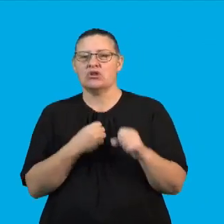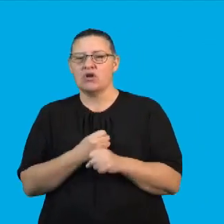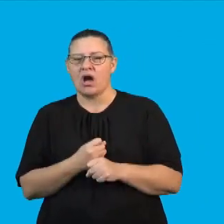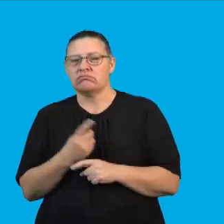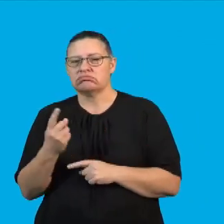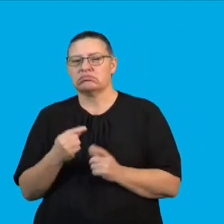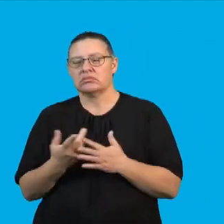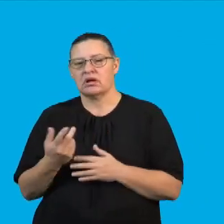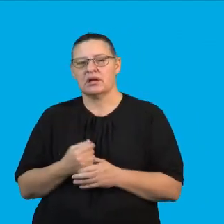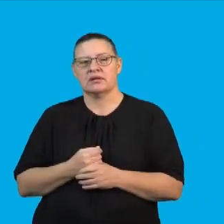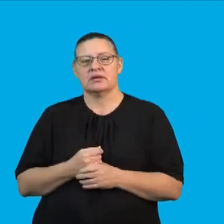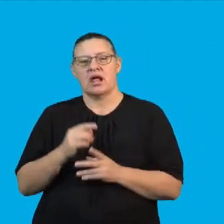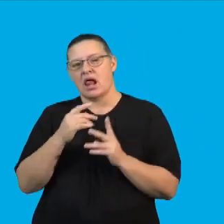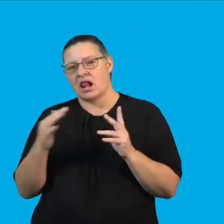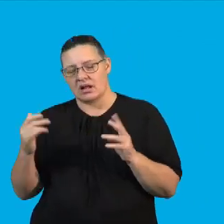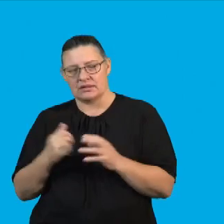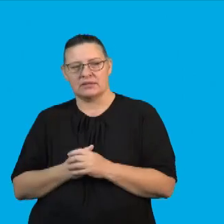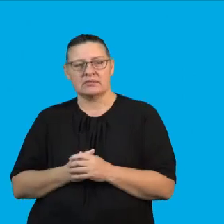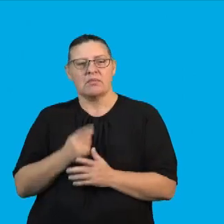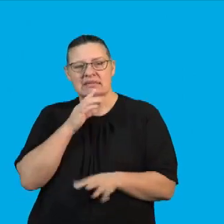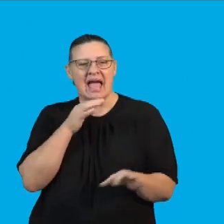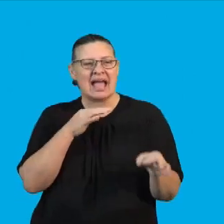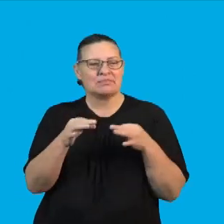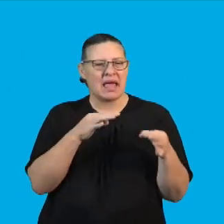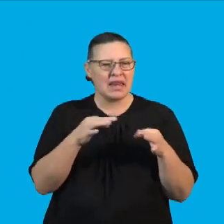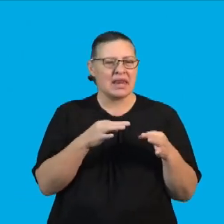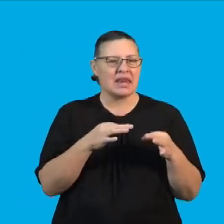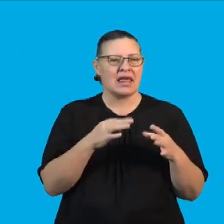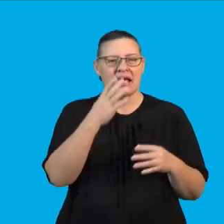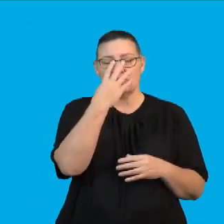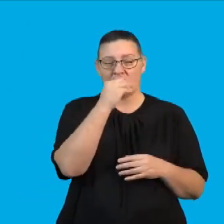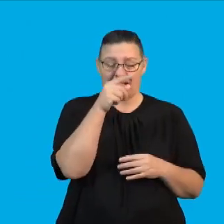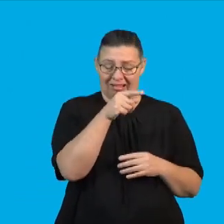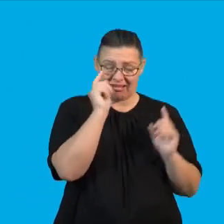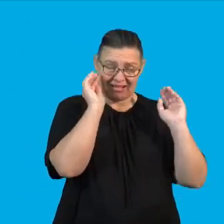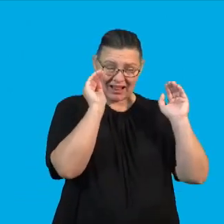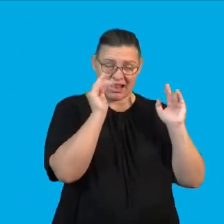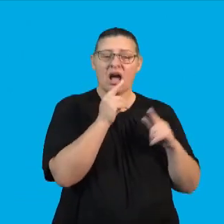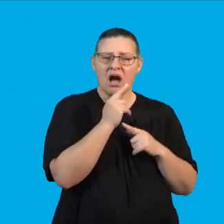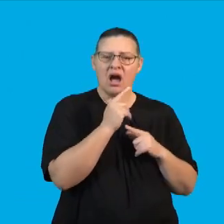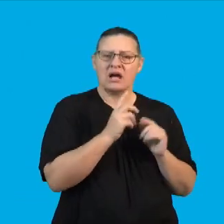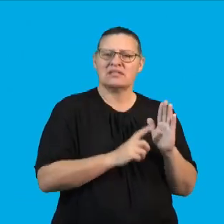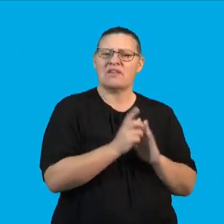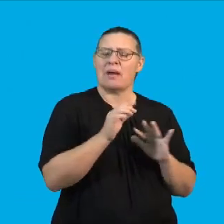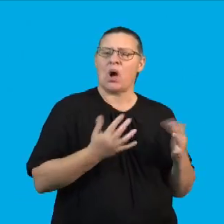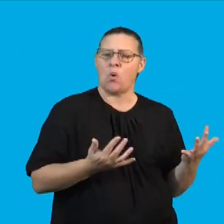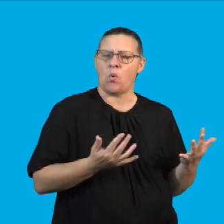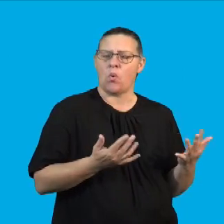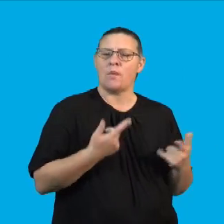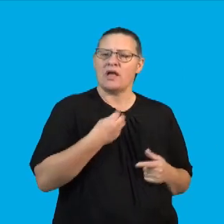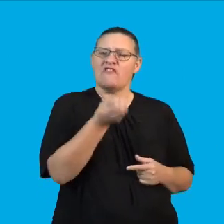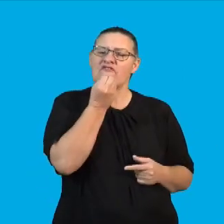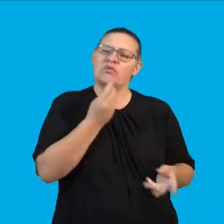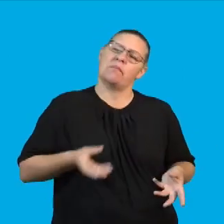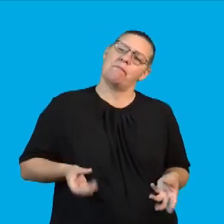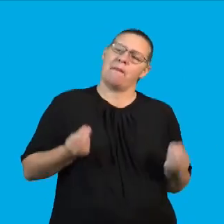where development takes place. Question 1.1. Explain clearly where the jackal embryos develop